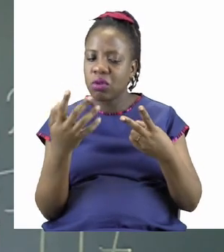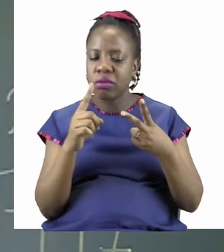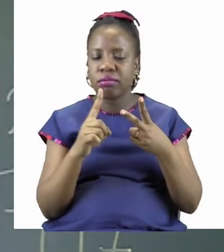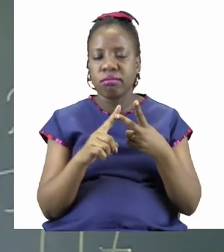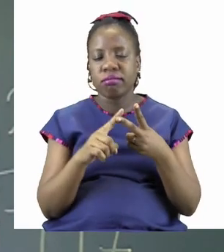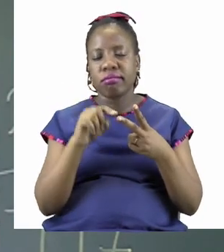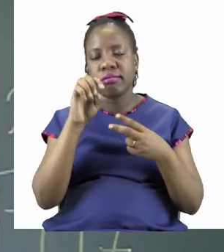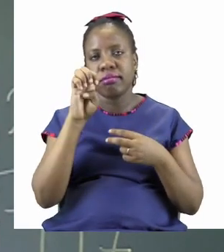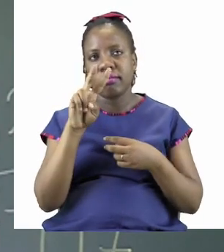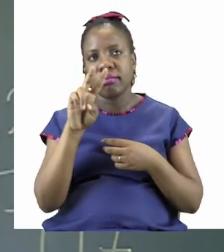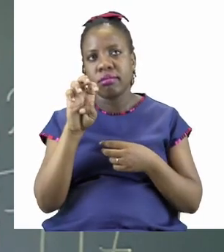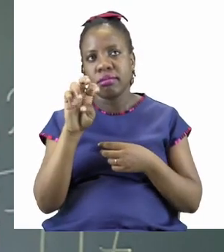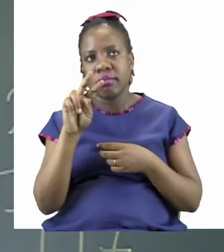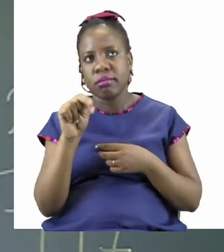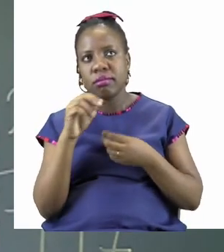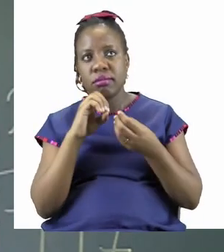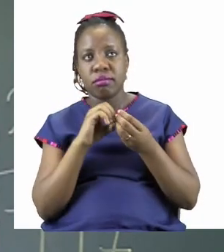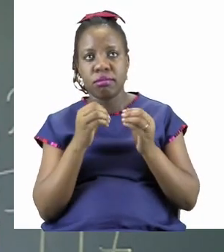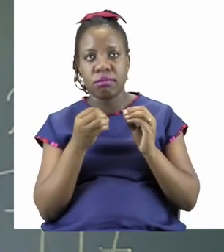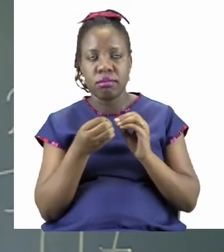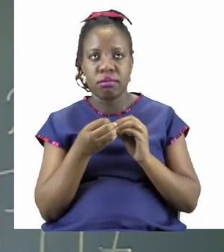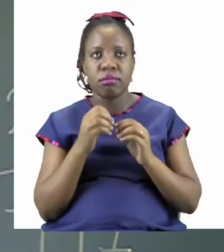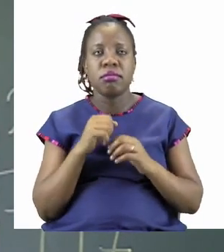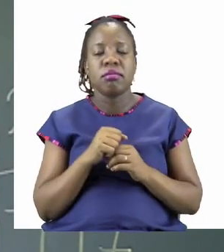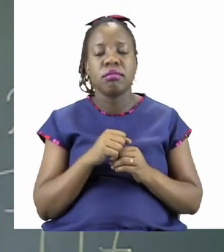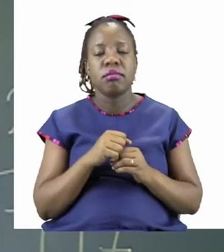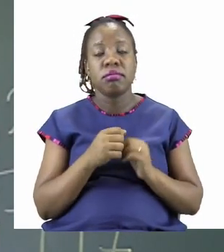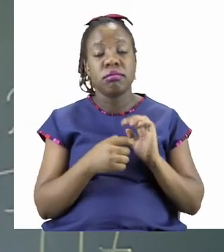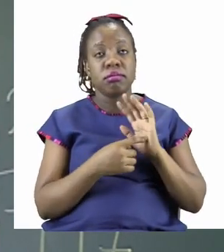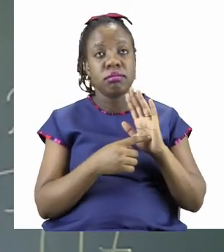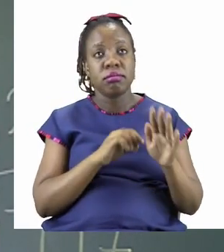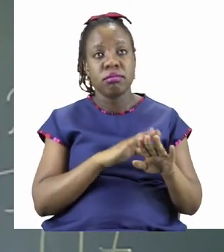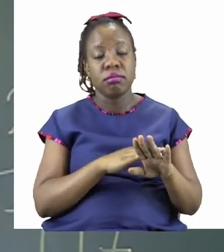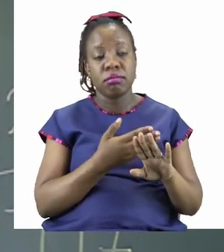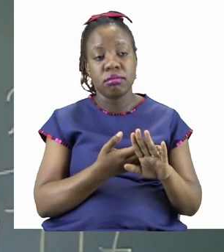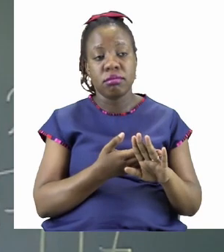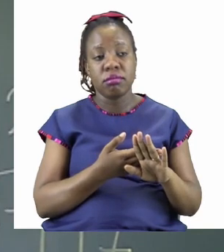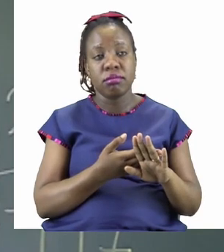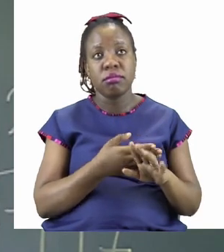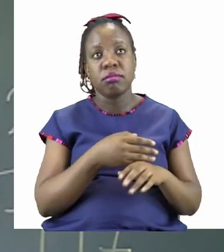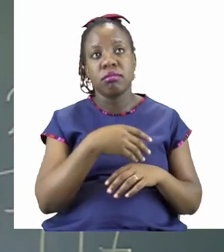number? Now the 2 examples I did on the board, the first one is the number